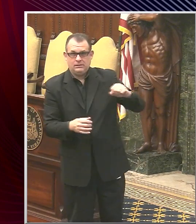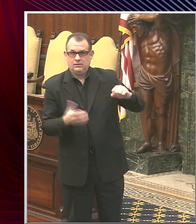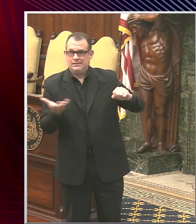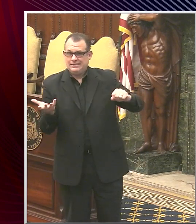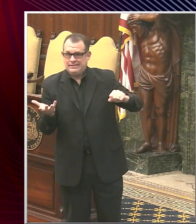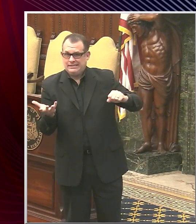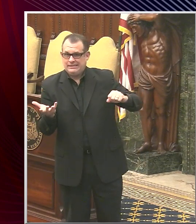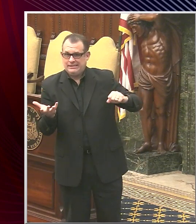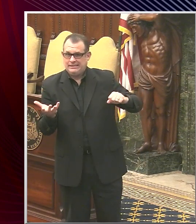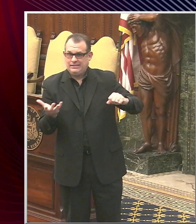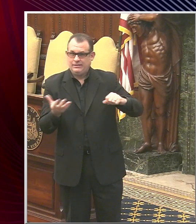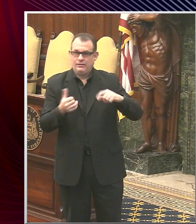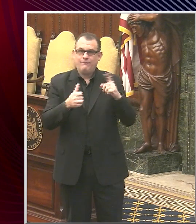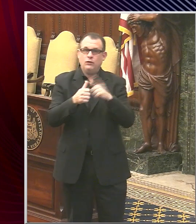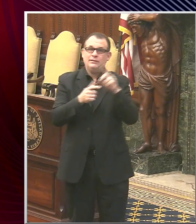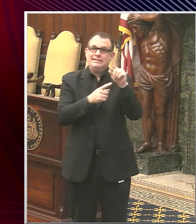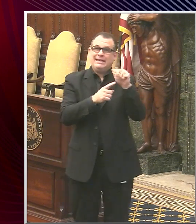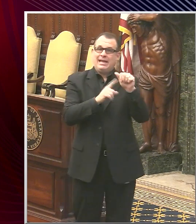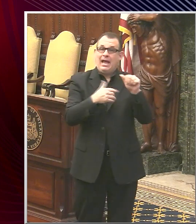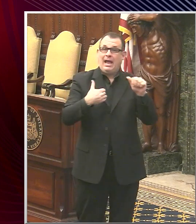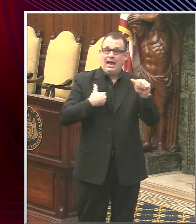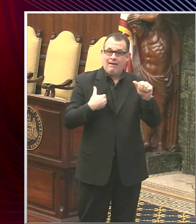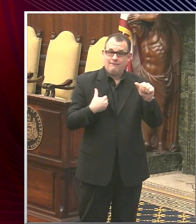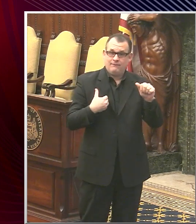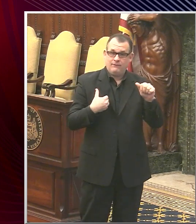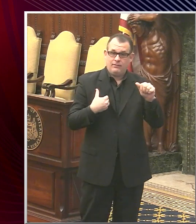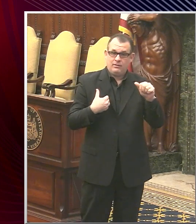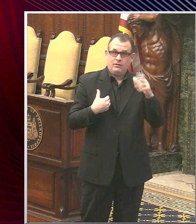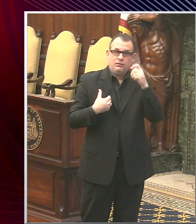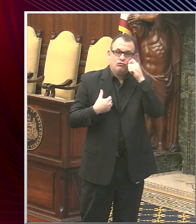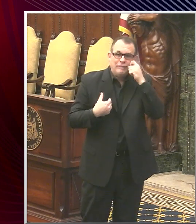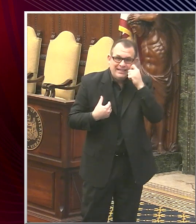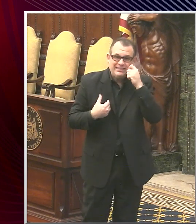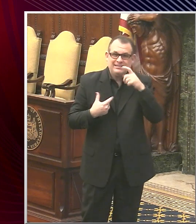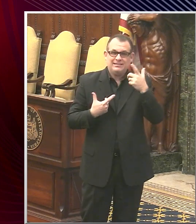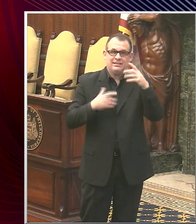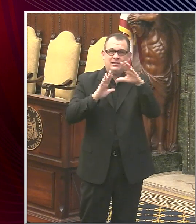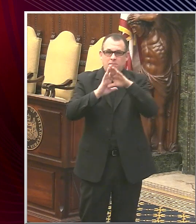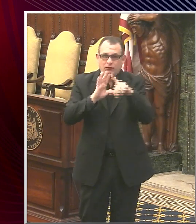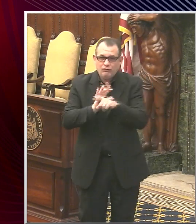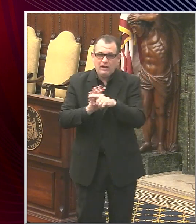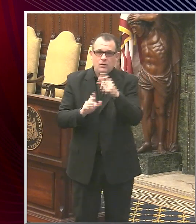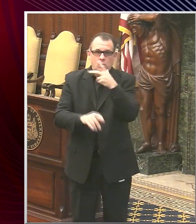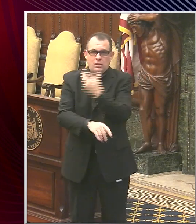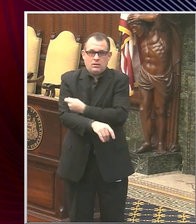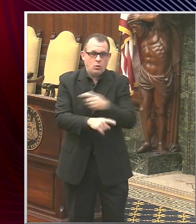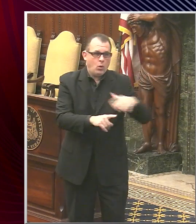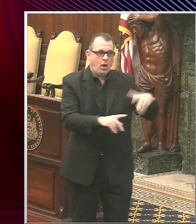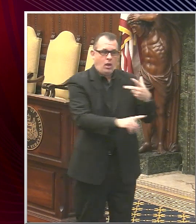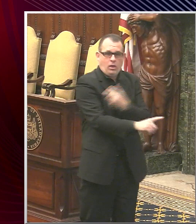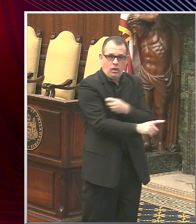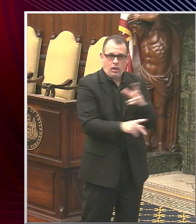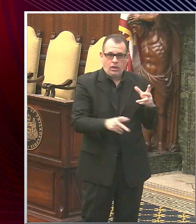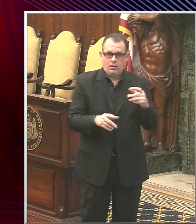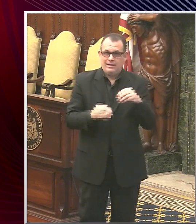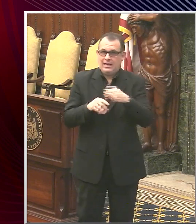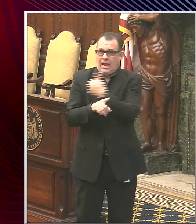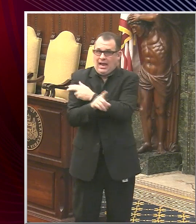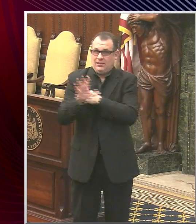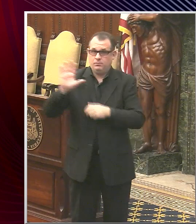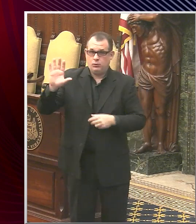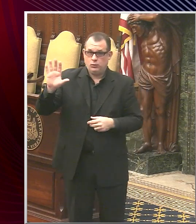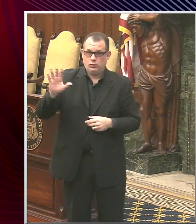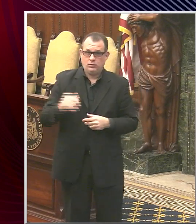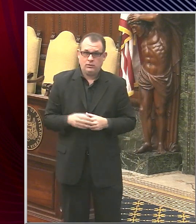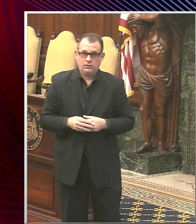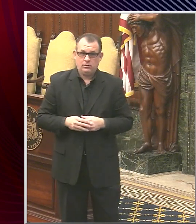first data available to us on the race and ethnicity of the people who have been vaccinated, mainly in hospitals. And our data is going to be